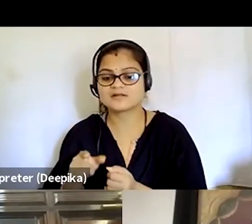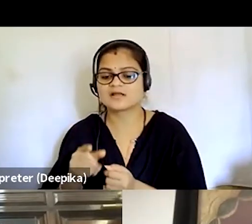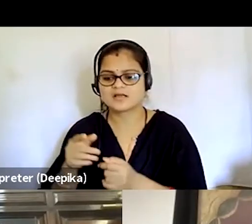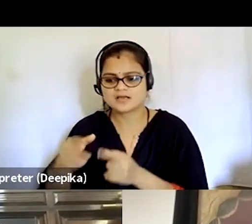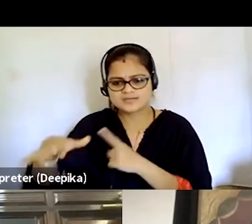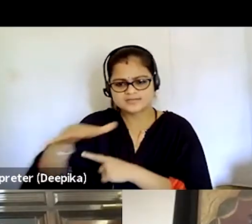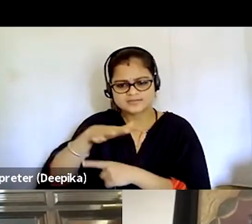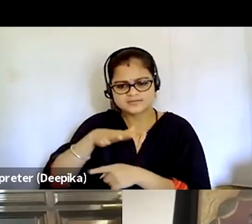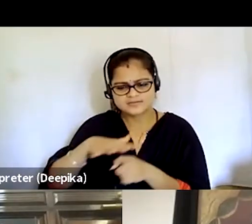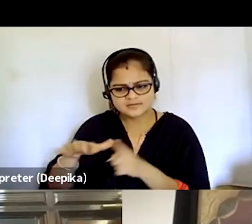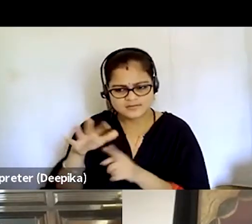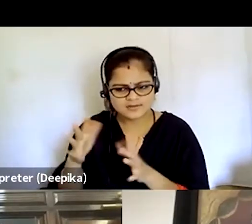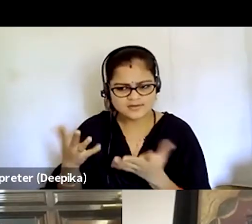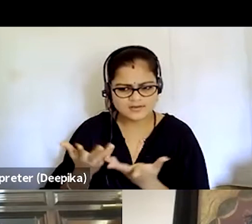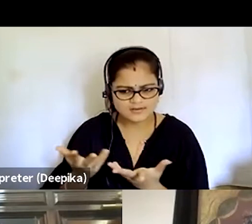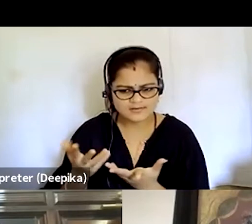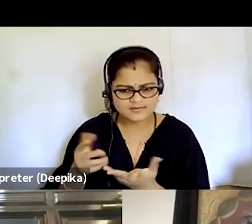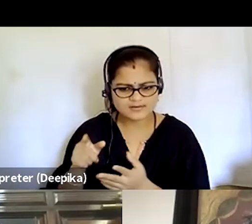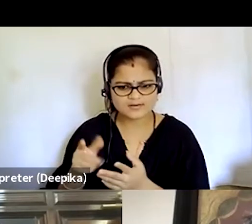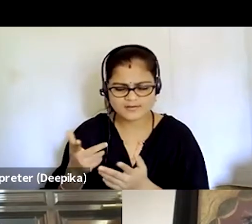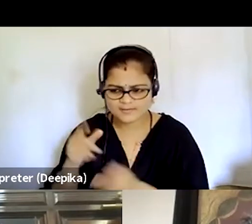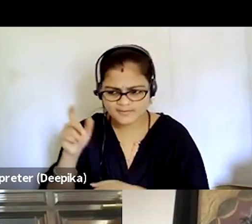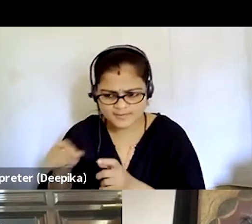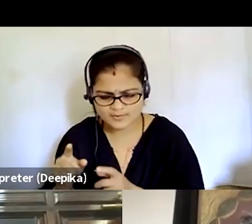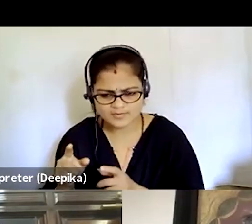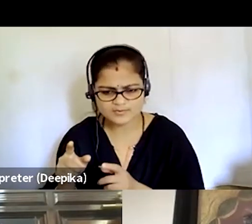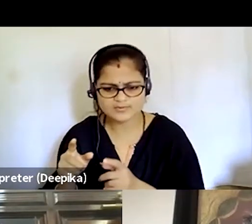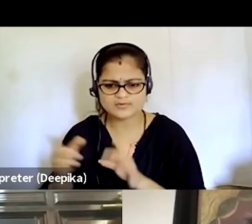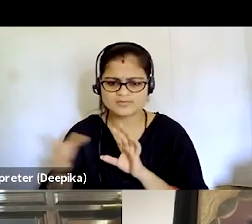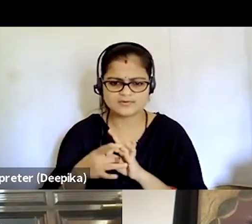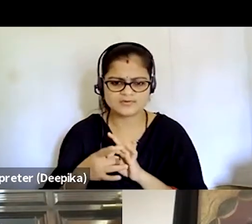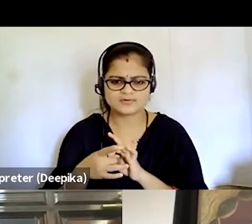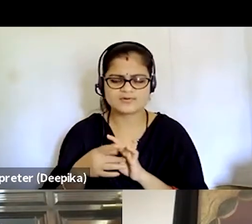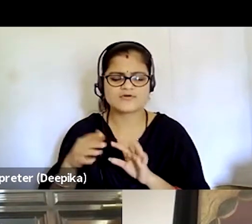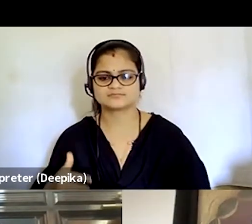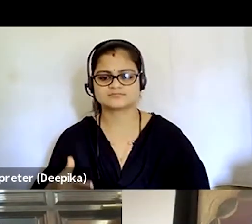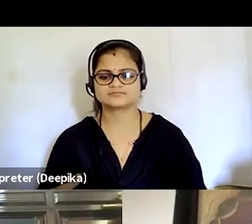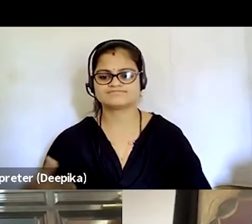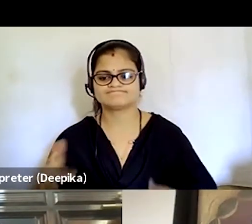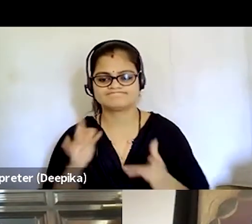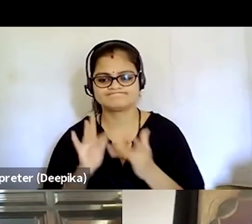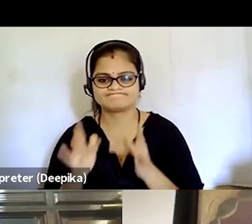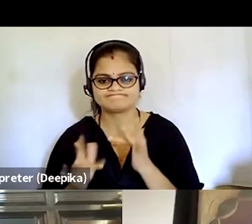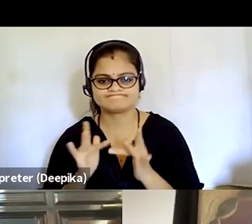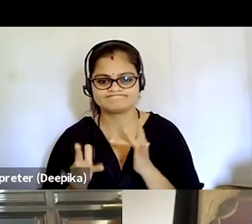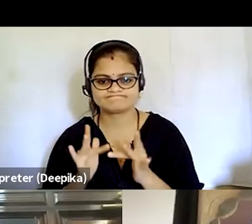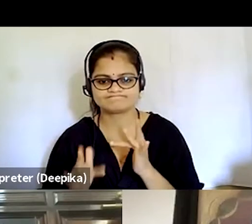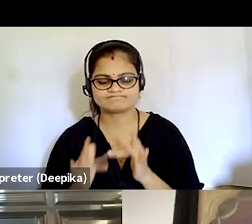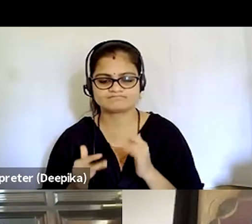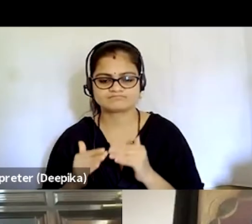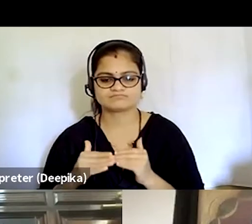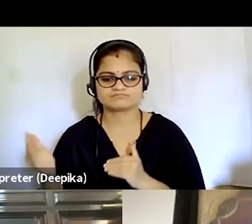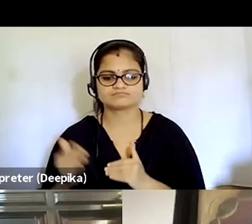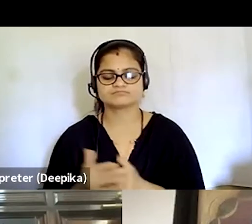situation where we would get people who didn't know what they were coming for. So it was more